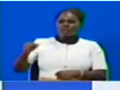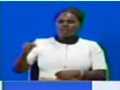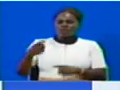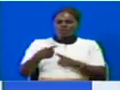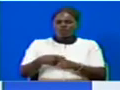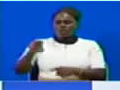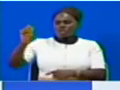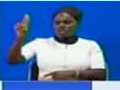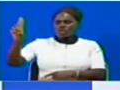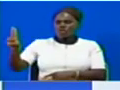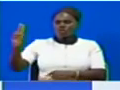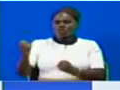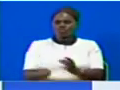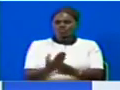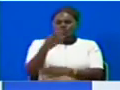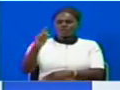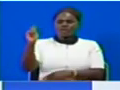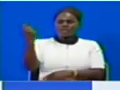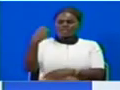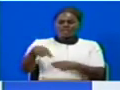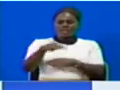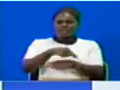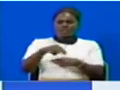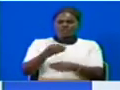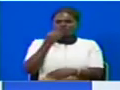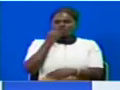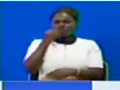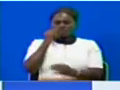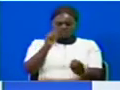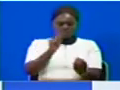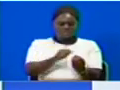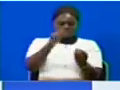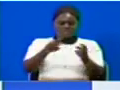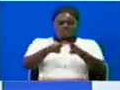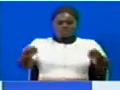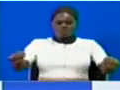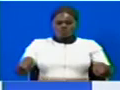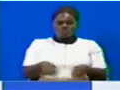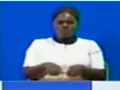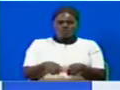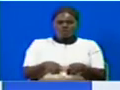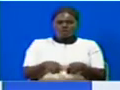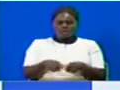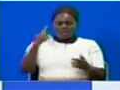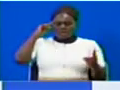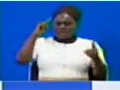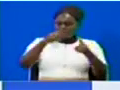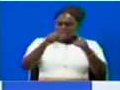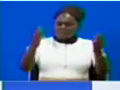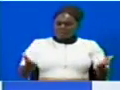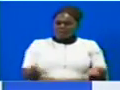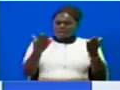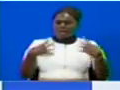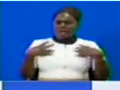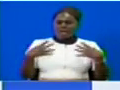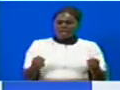European Union to set up the Kenya National Food Fortification Laboratory at JKUAT. The aim of the project is to improve the health